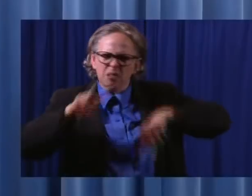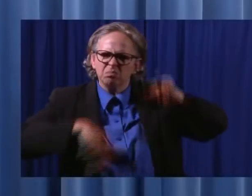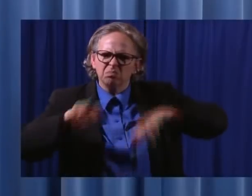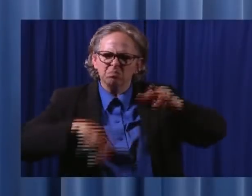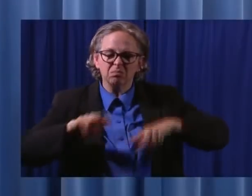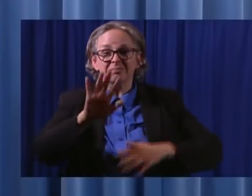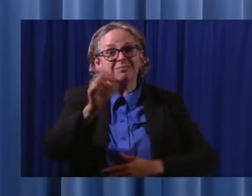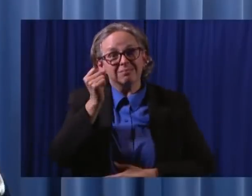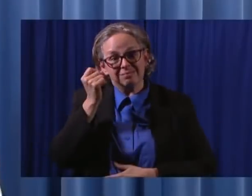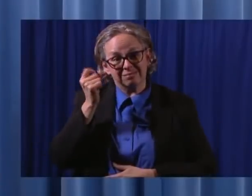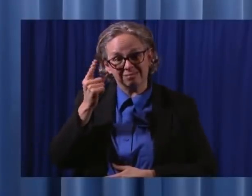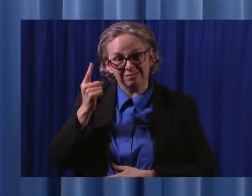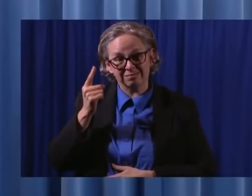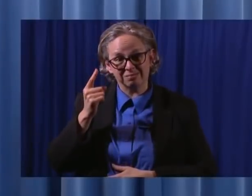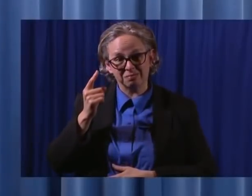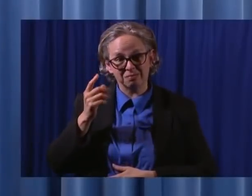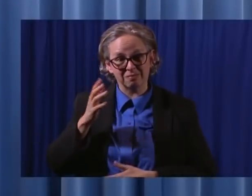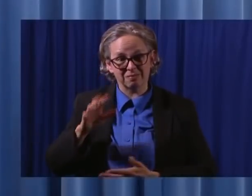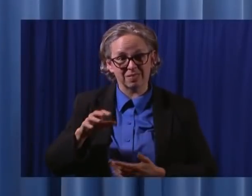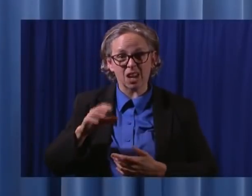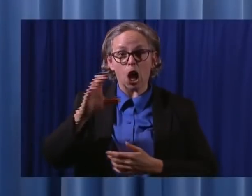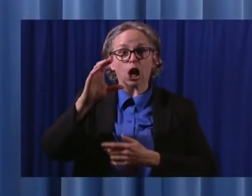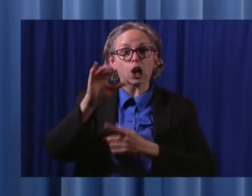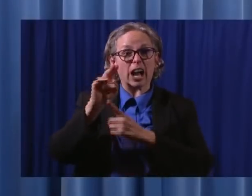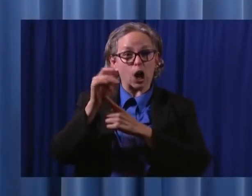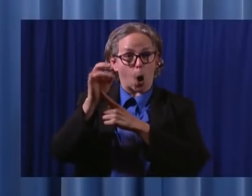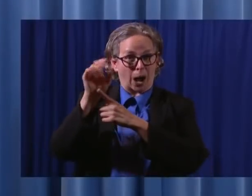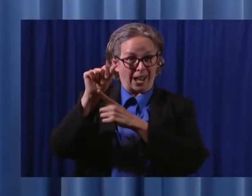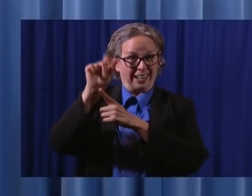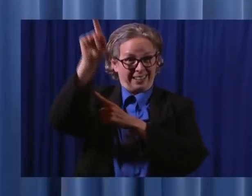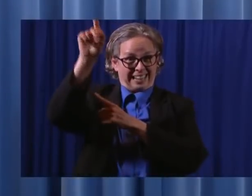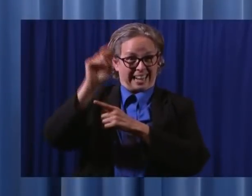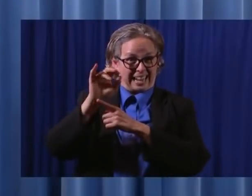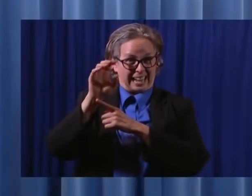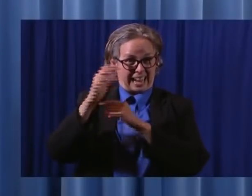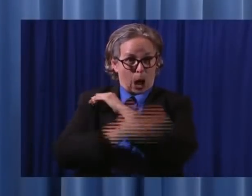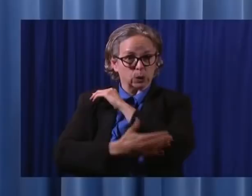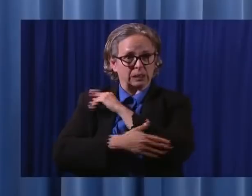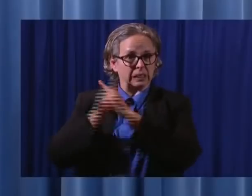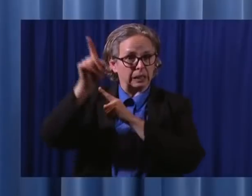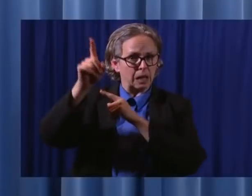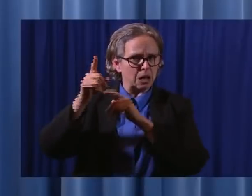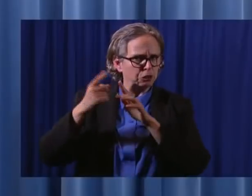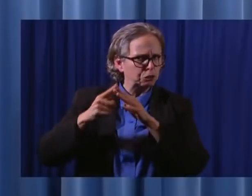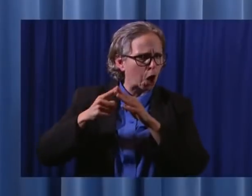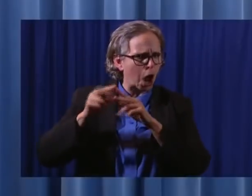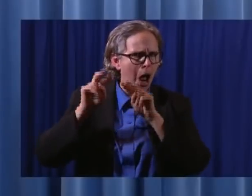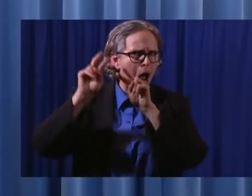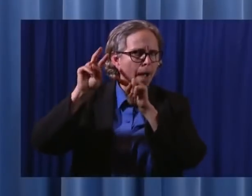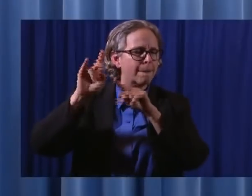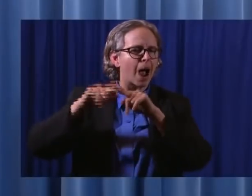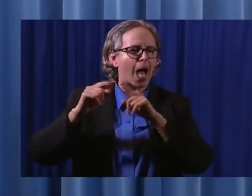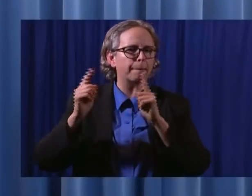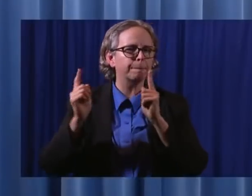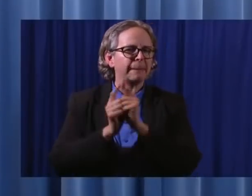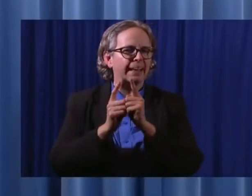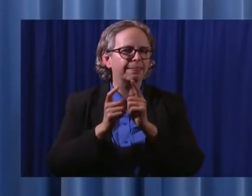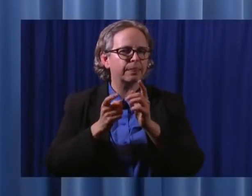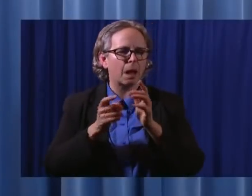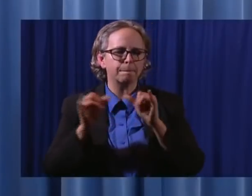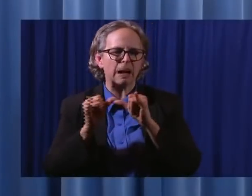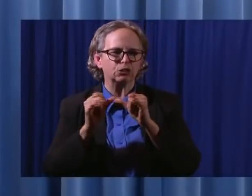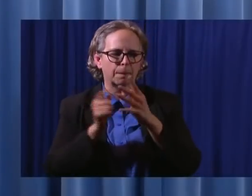but they haven't reached that stage, according to the people who are health people who are looking at this data every single day.